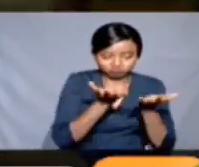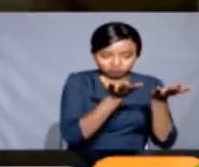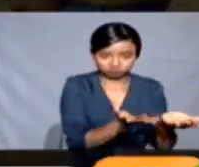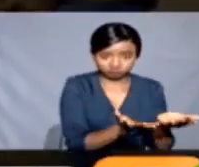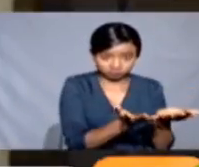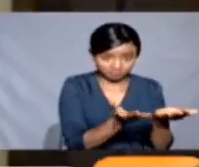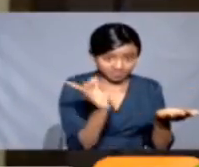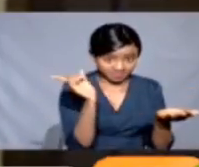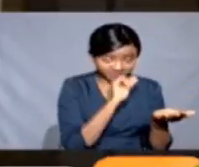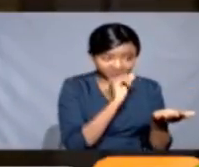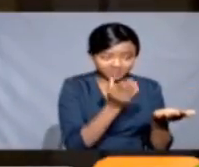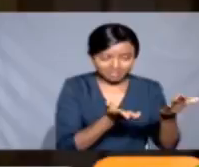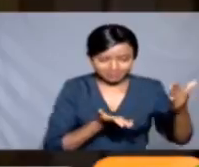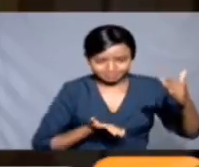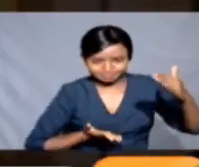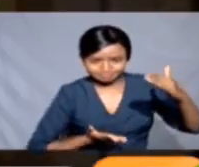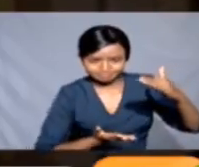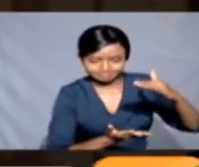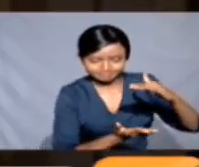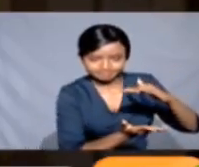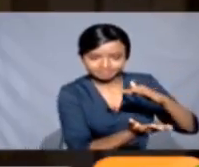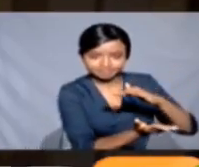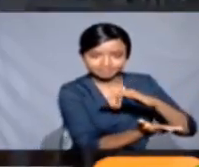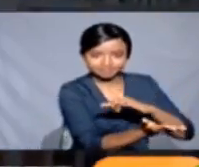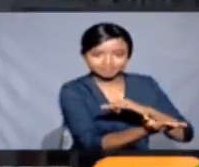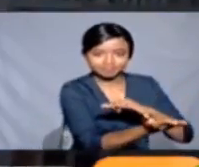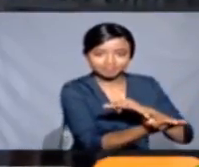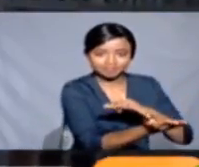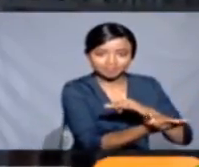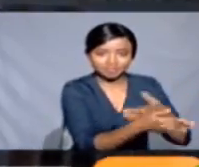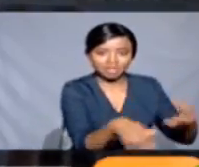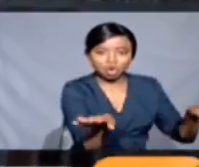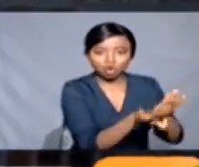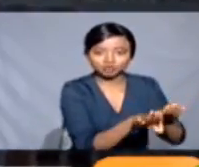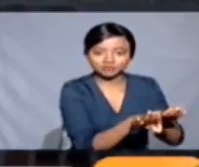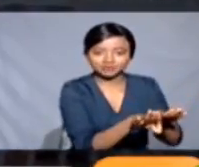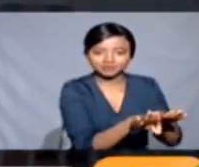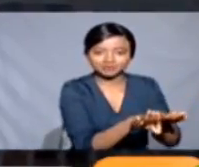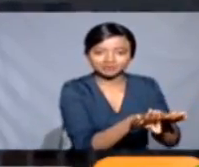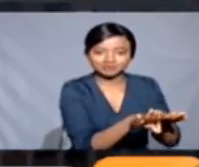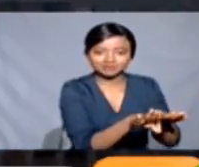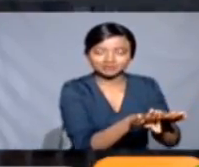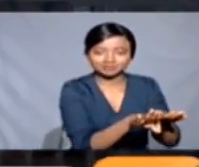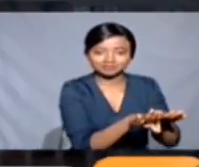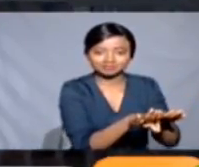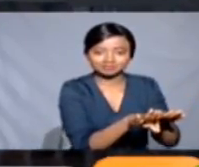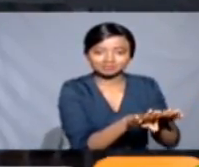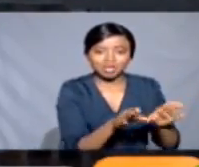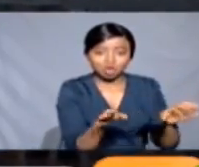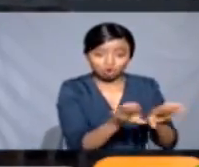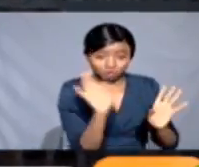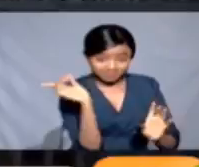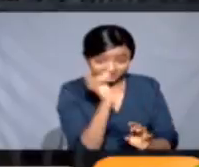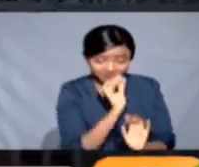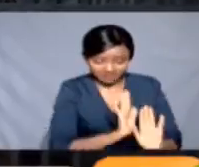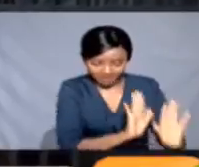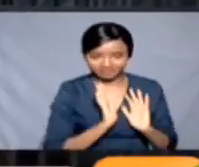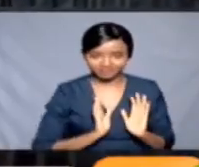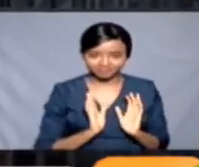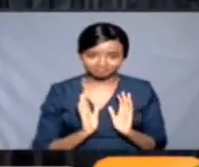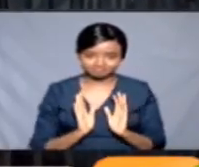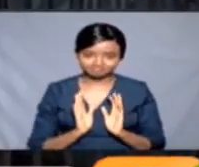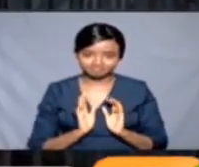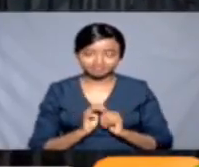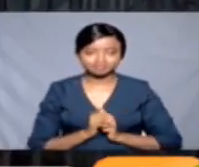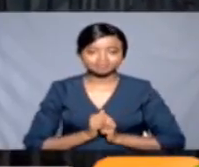here. Once the coffin is in, we close this door. Then we let the body inside.